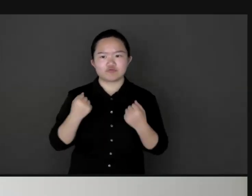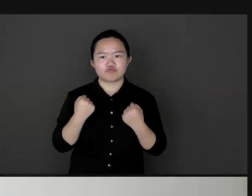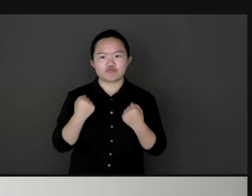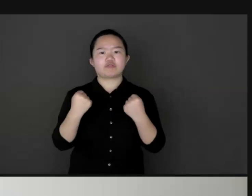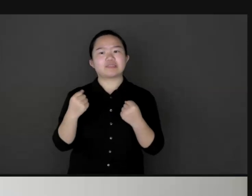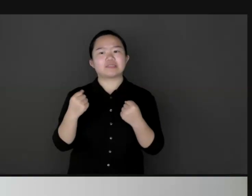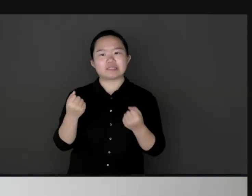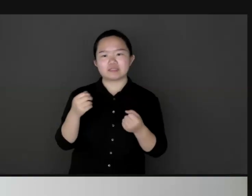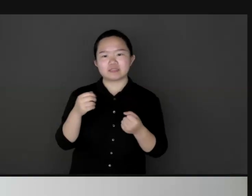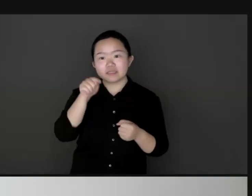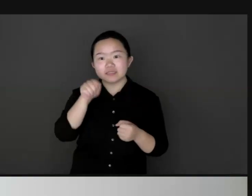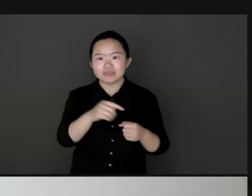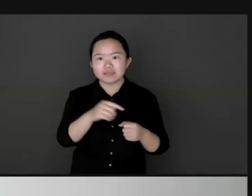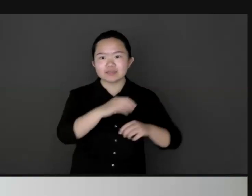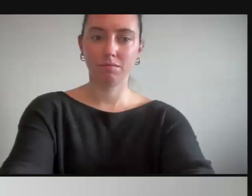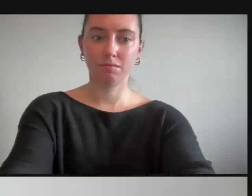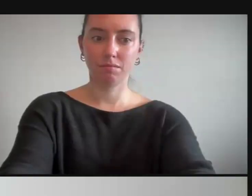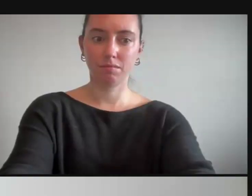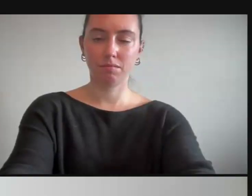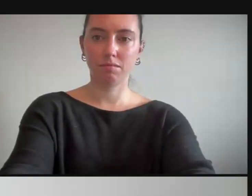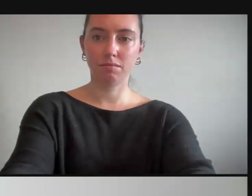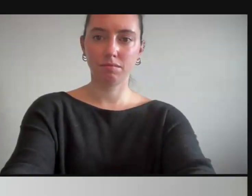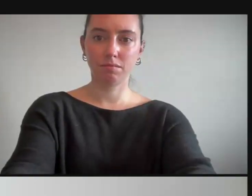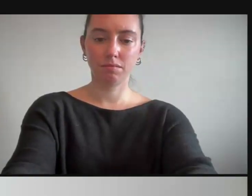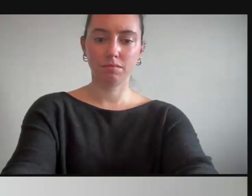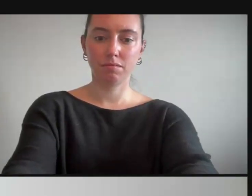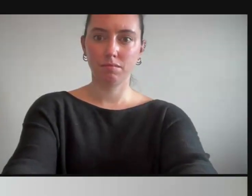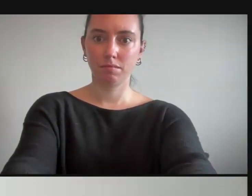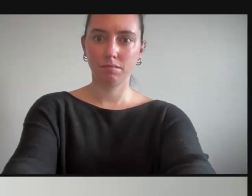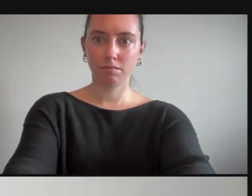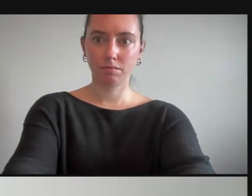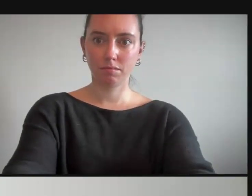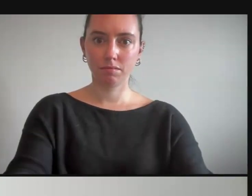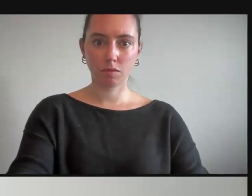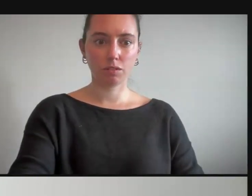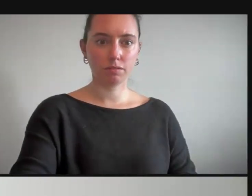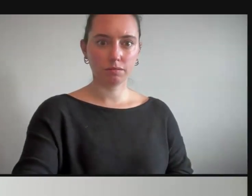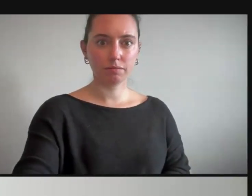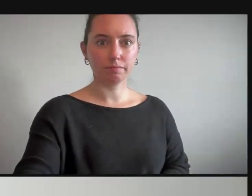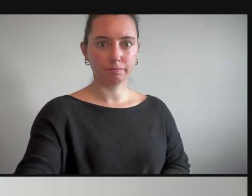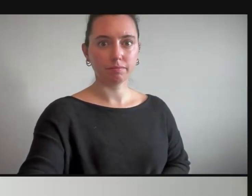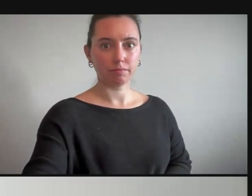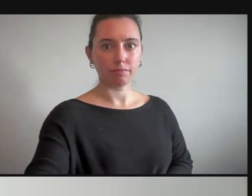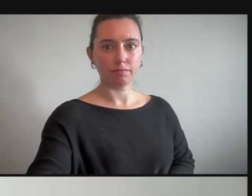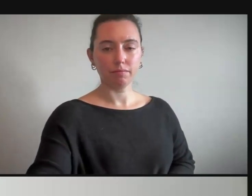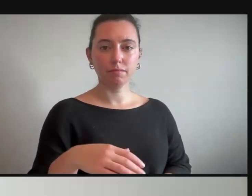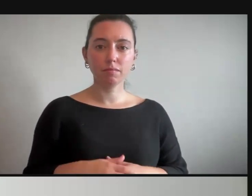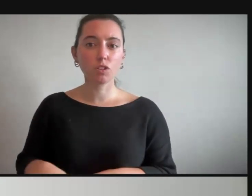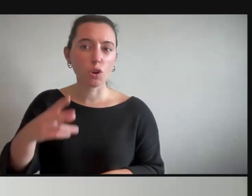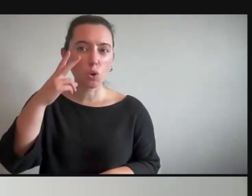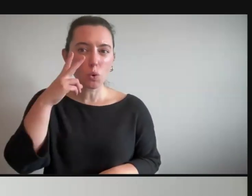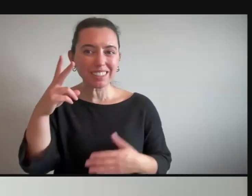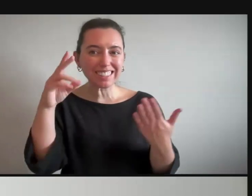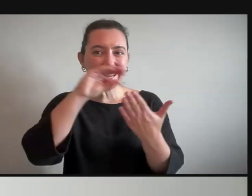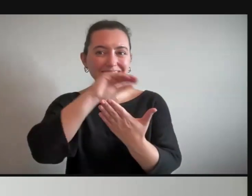Did you want to comment, Paul? Yeah, I want to add something to that. Like what you see on the website parts, that like with crazy design systems, with a lot of techniques